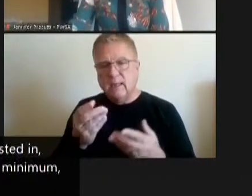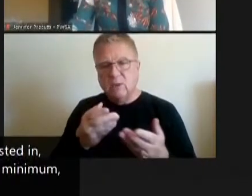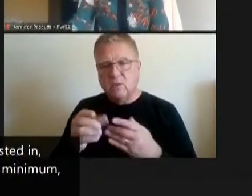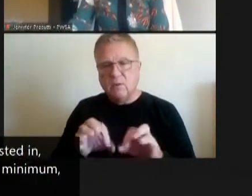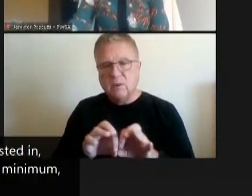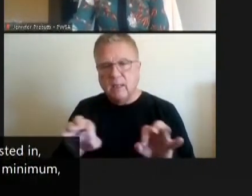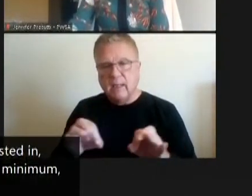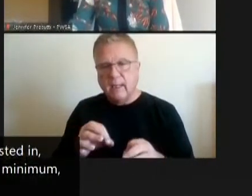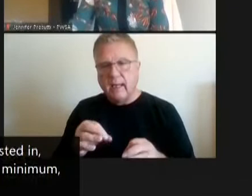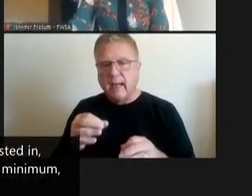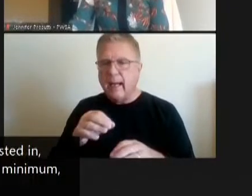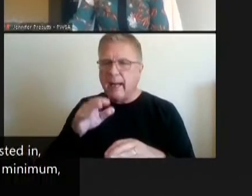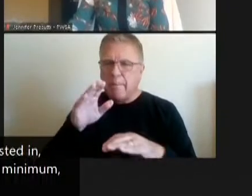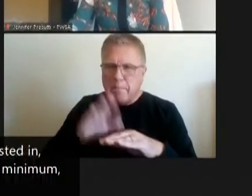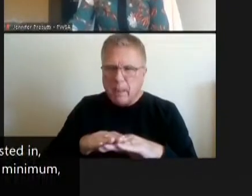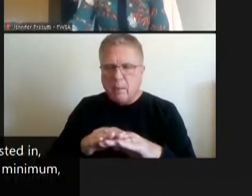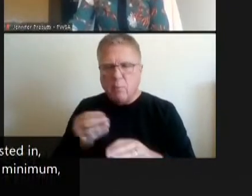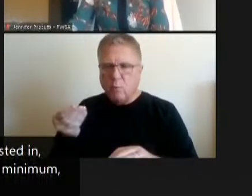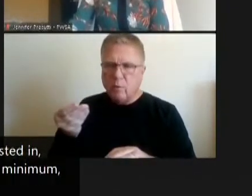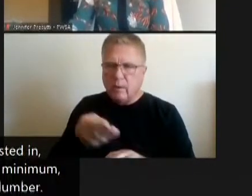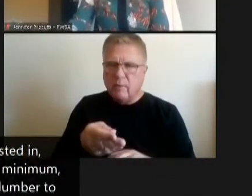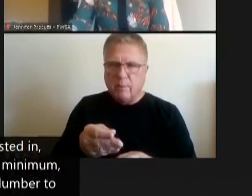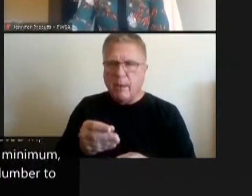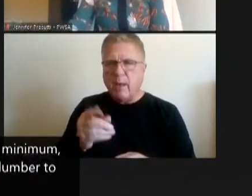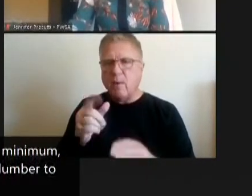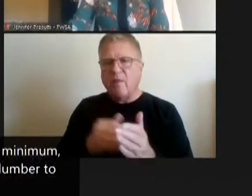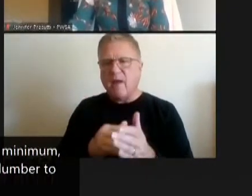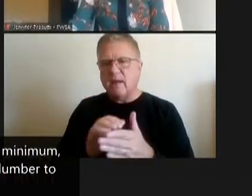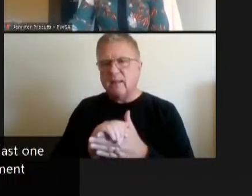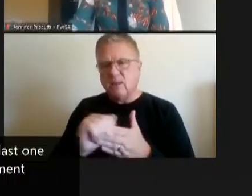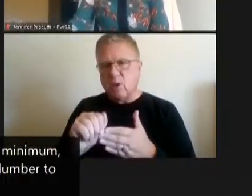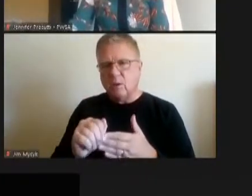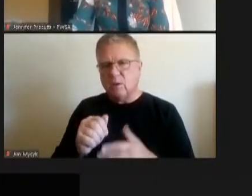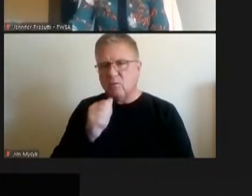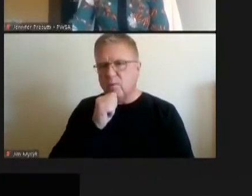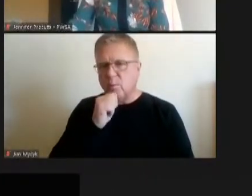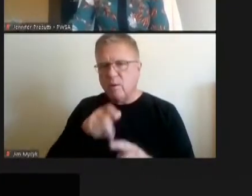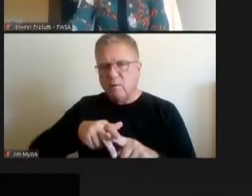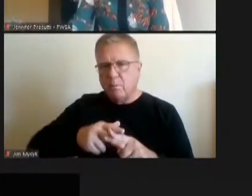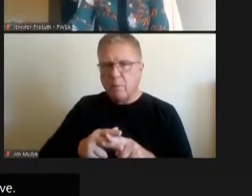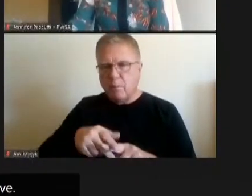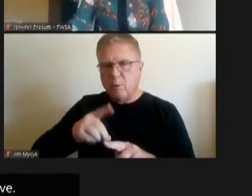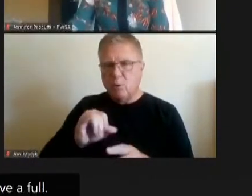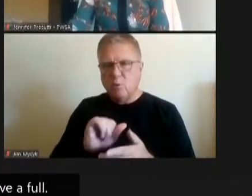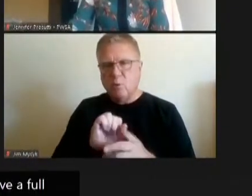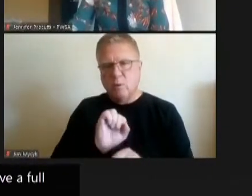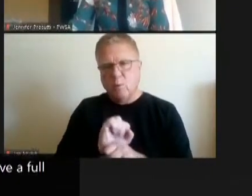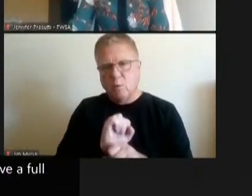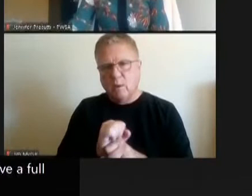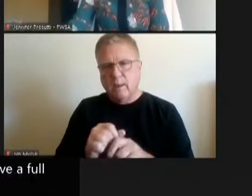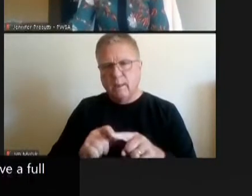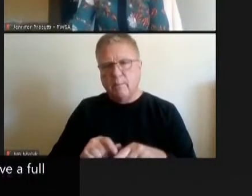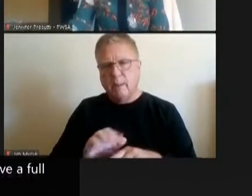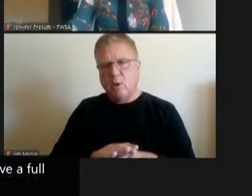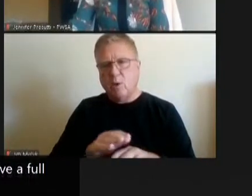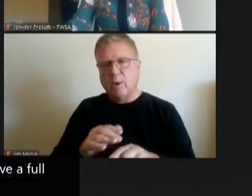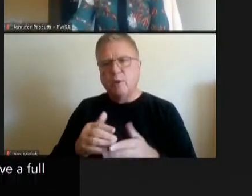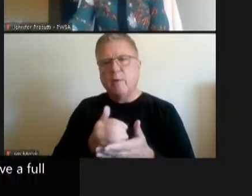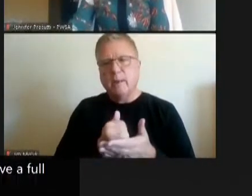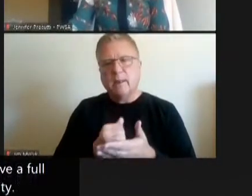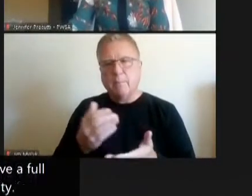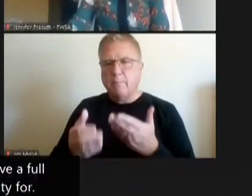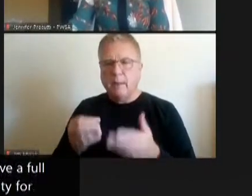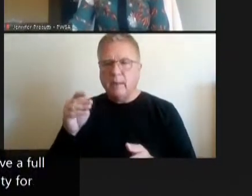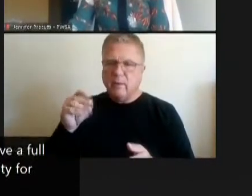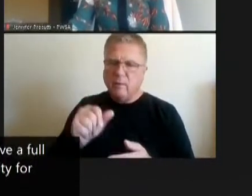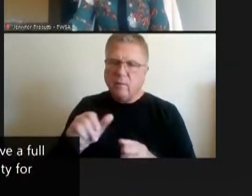reimburse you $1,000 for a private plumber to do that work. Depending on your income, you might receive a full reimbursement. So that's another opportunity for